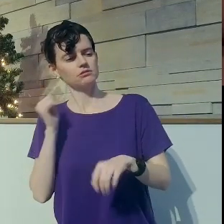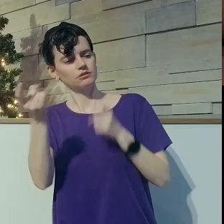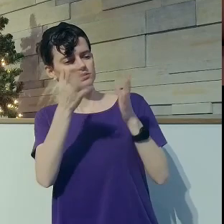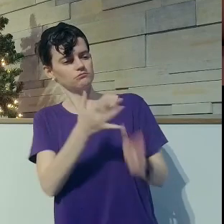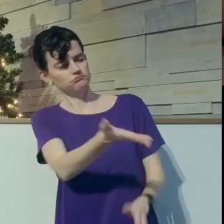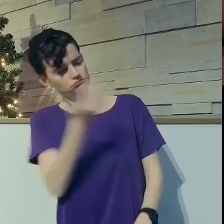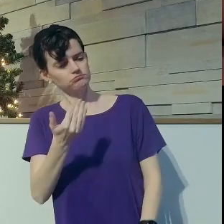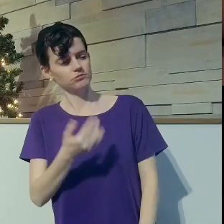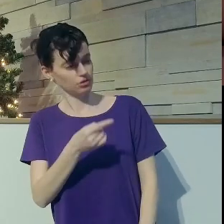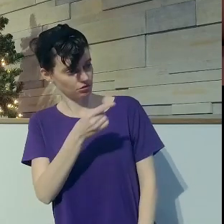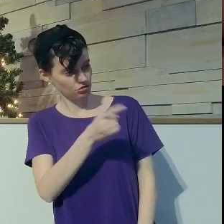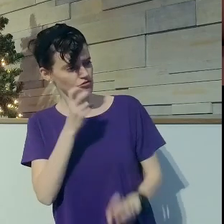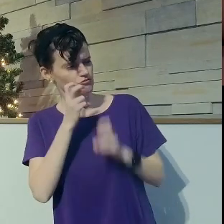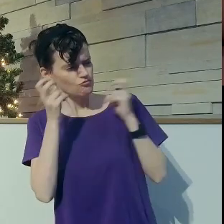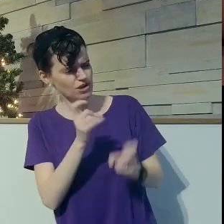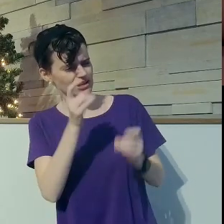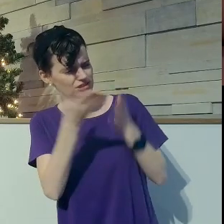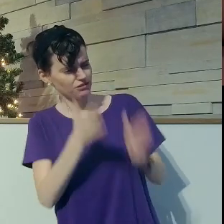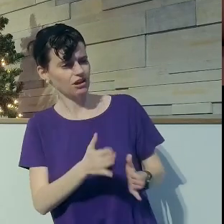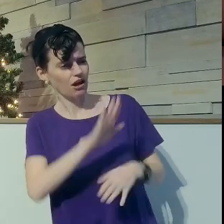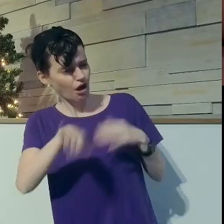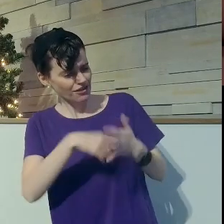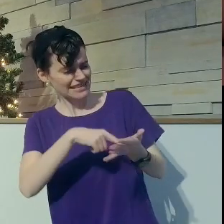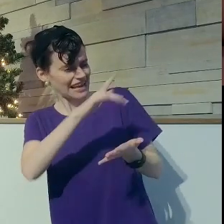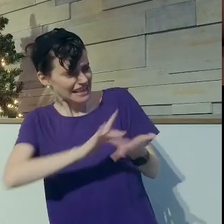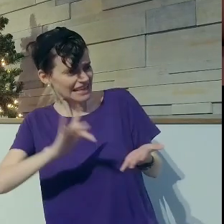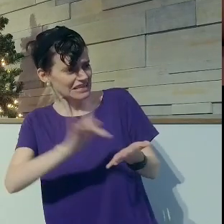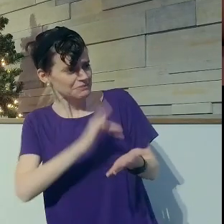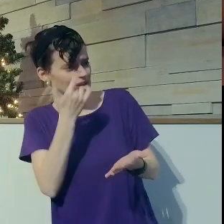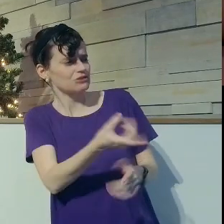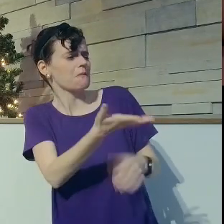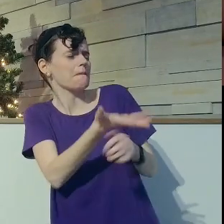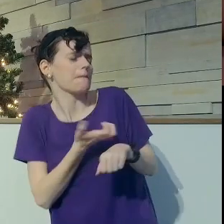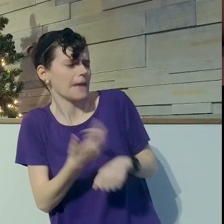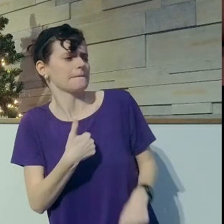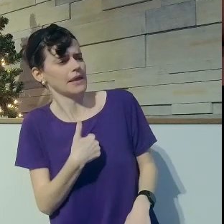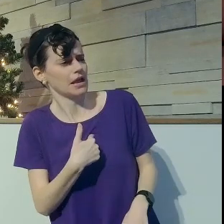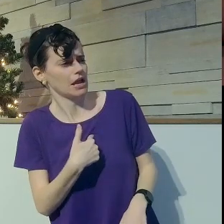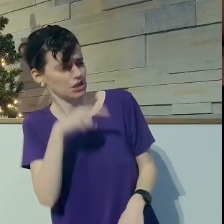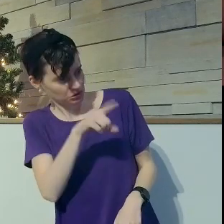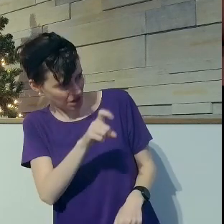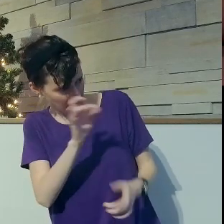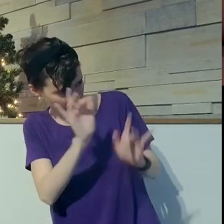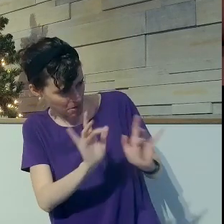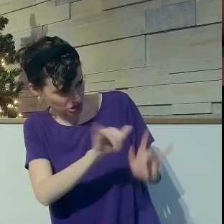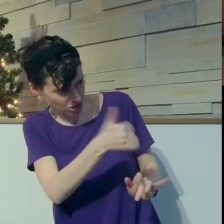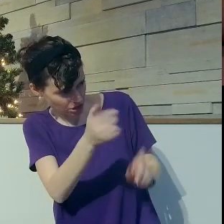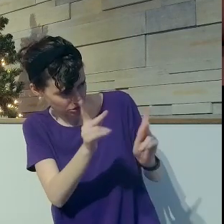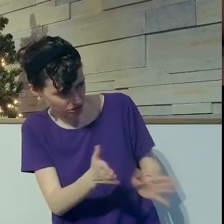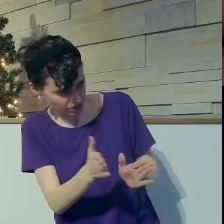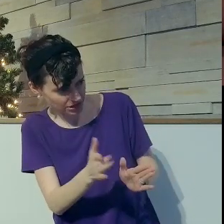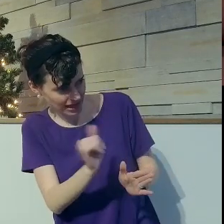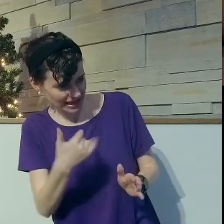Then the master called the servant in. "You wicked servant," he said, "I canceled all that debt of yours because you begged me to. Shouldn't you have had mercy on your fellow